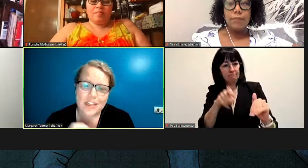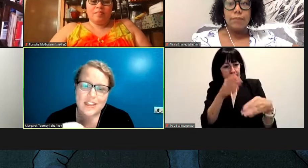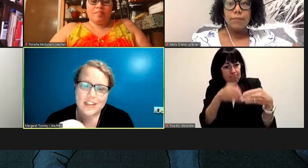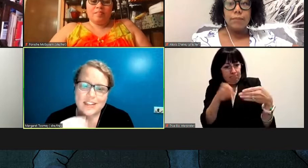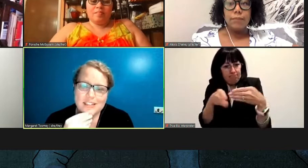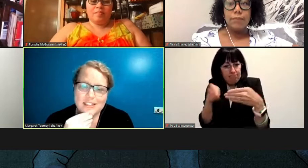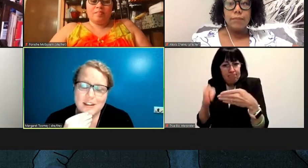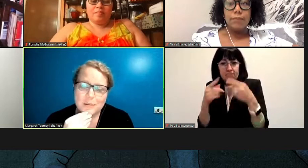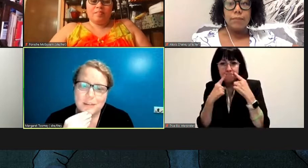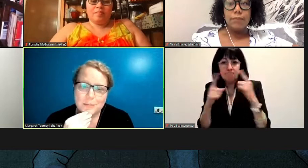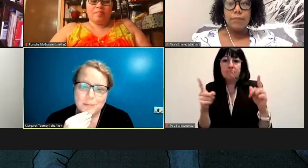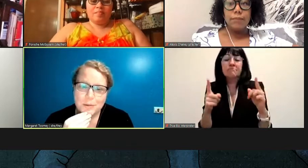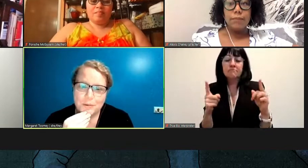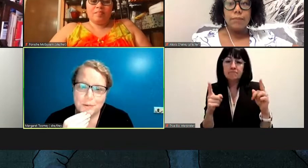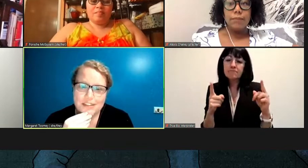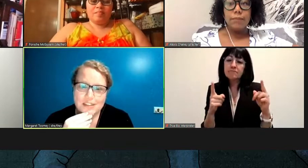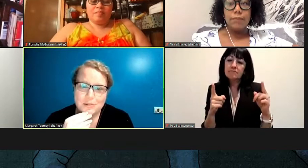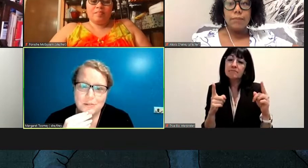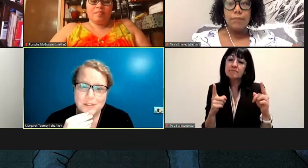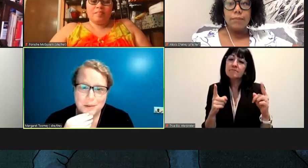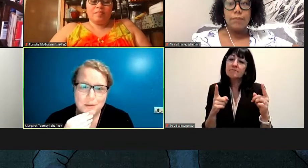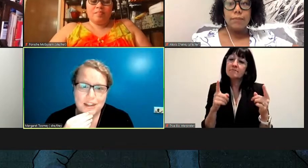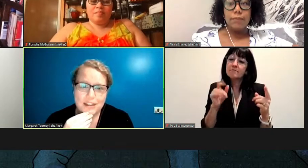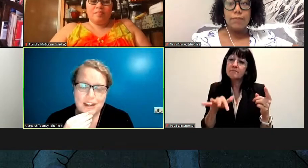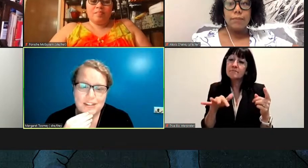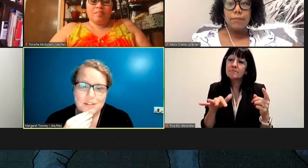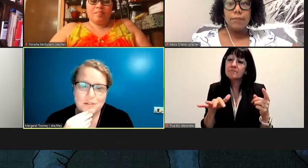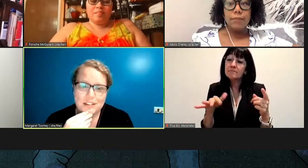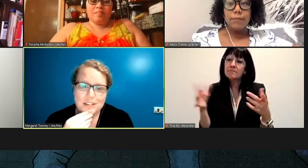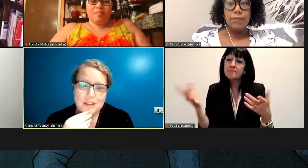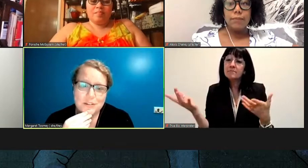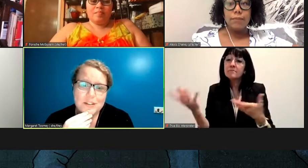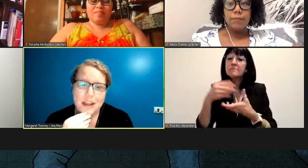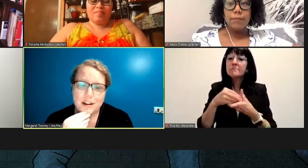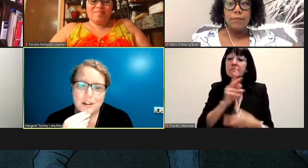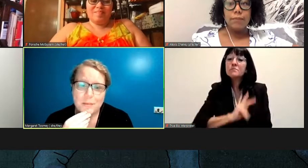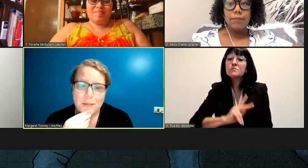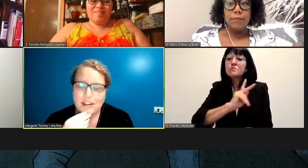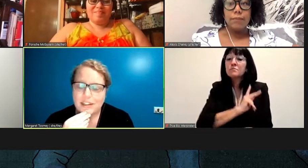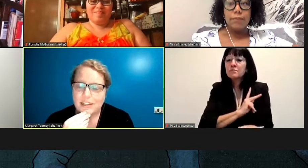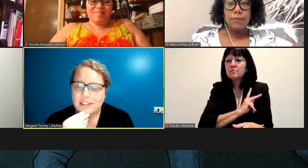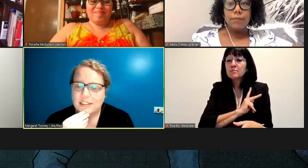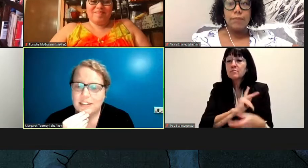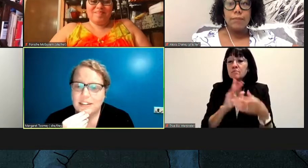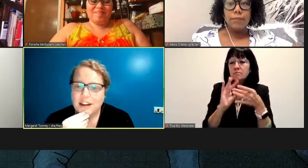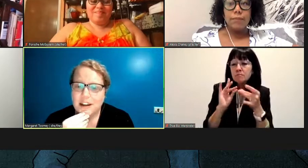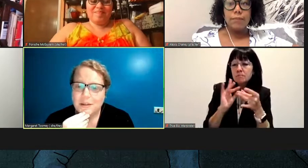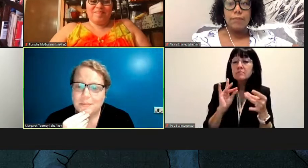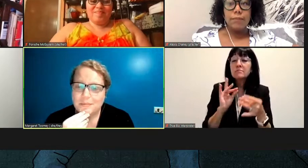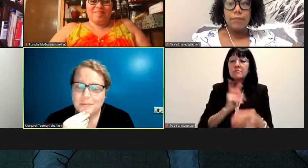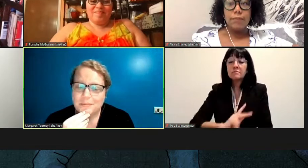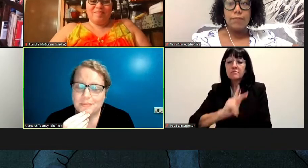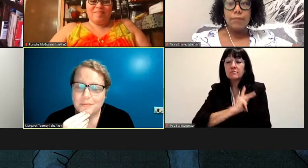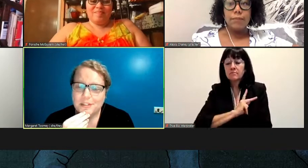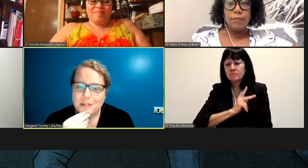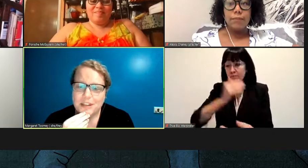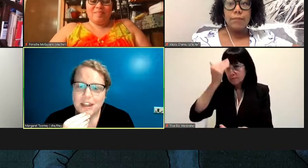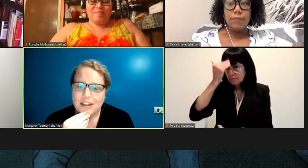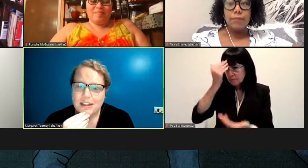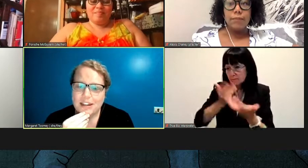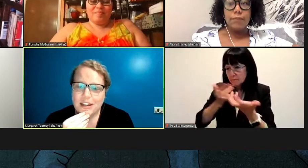I think that it's a really beautiful way to disrupt that and to give us back our humanity.